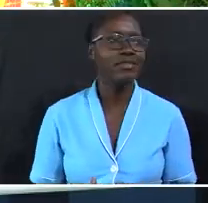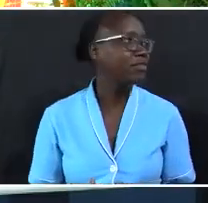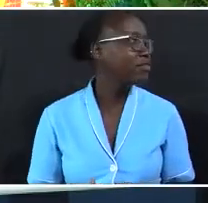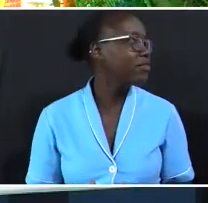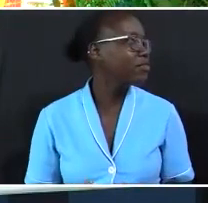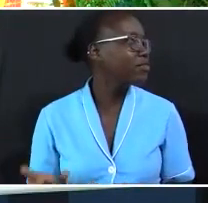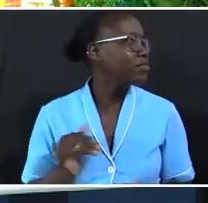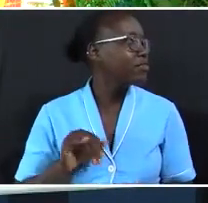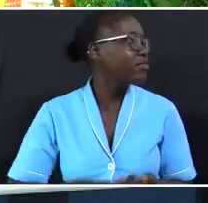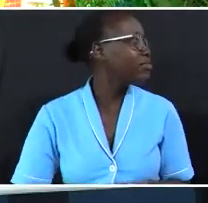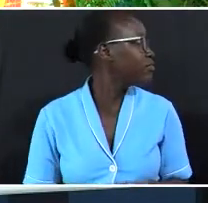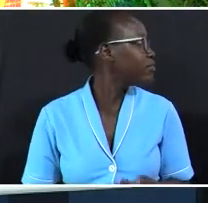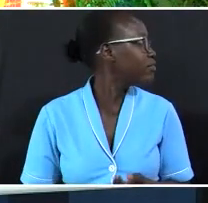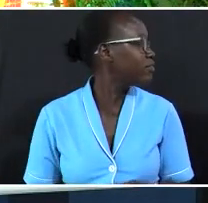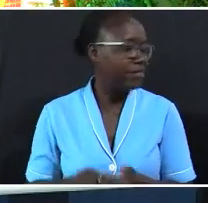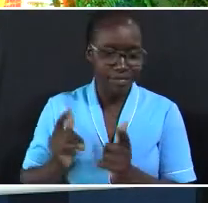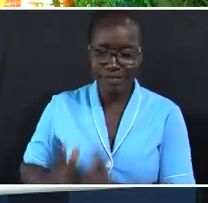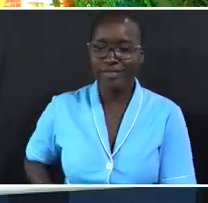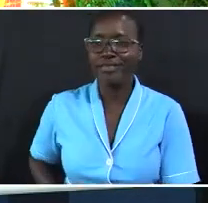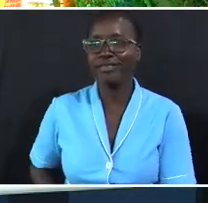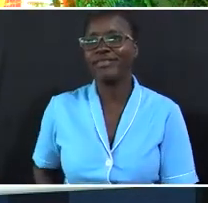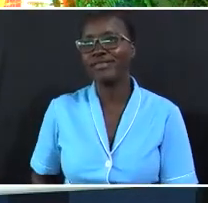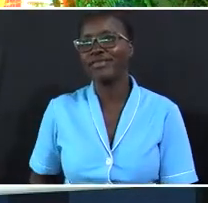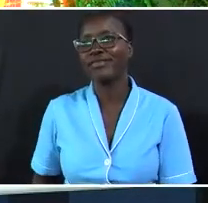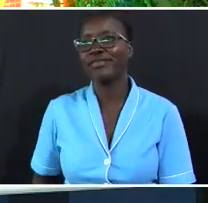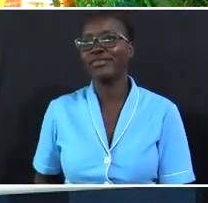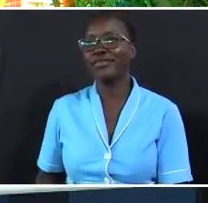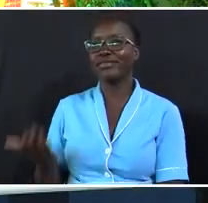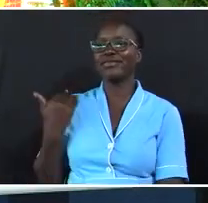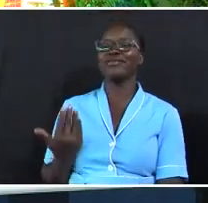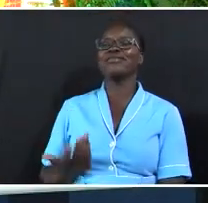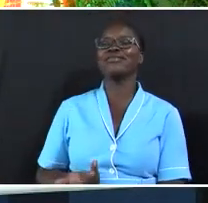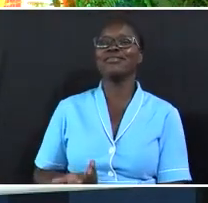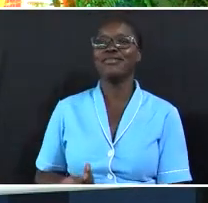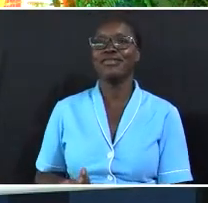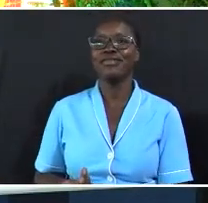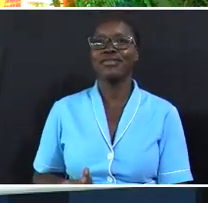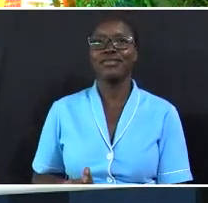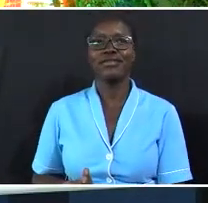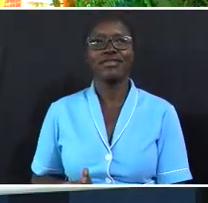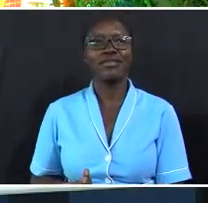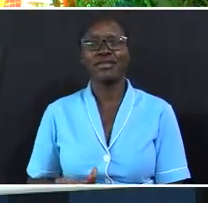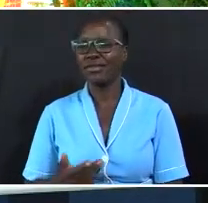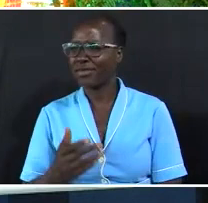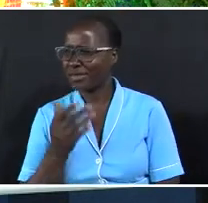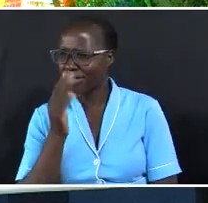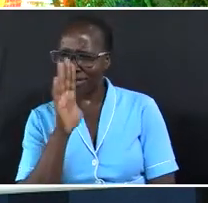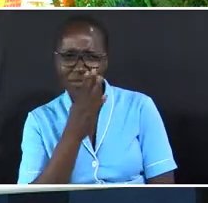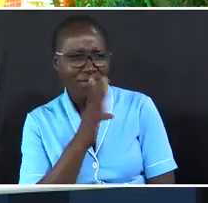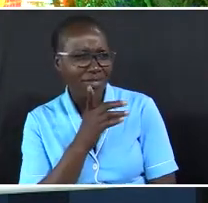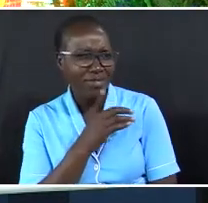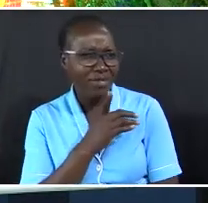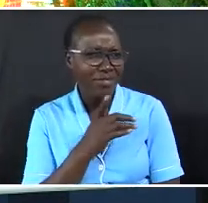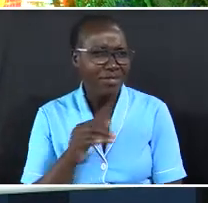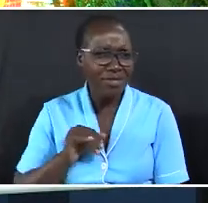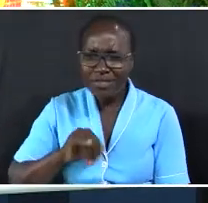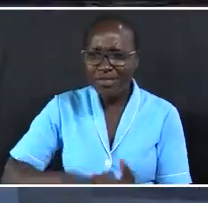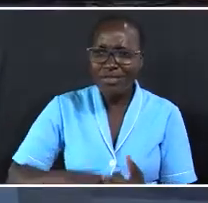And the wife, ameva jeans behind him. And they're not sure, is she a shepherdess or